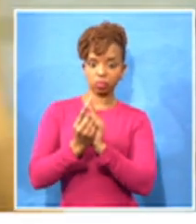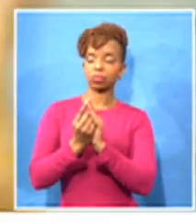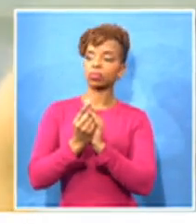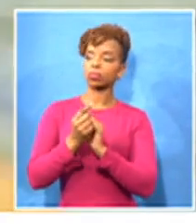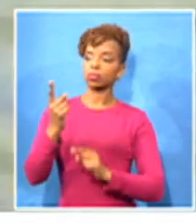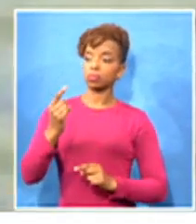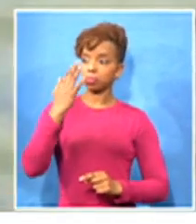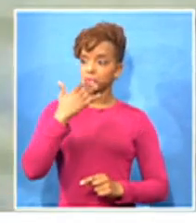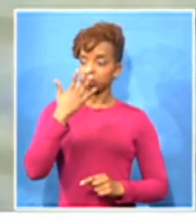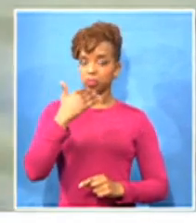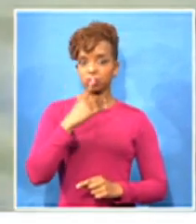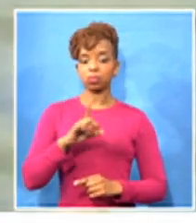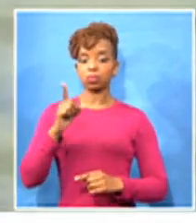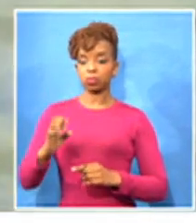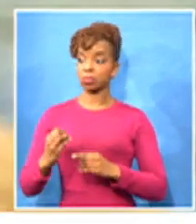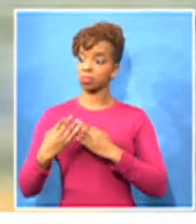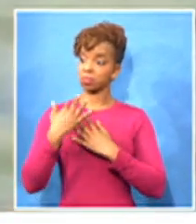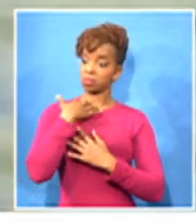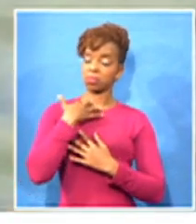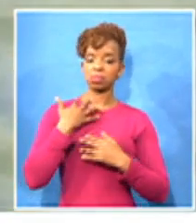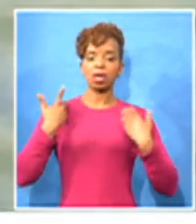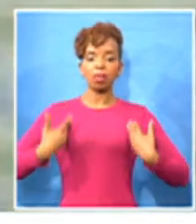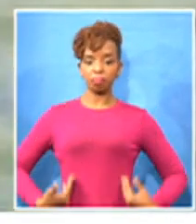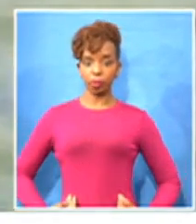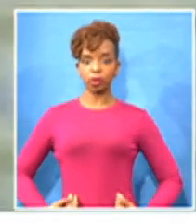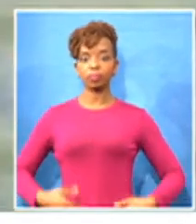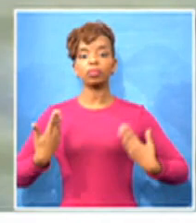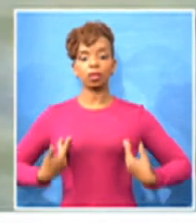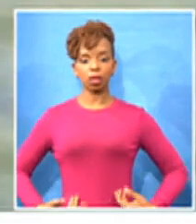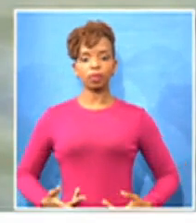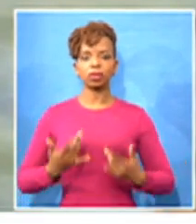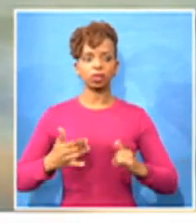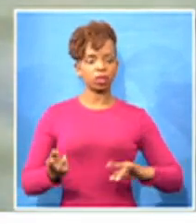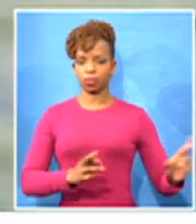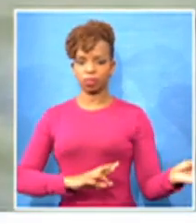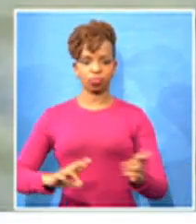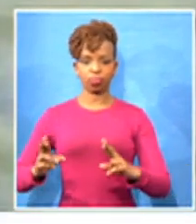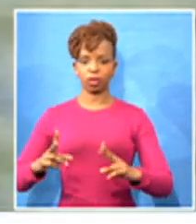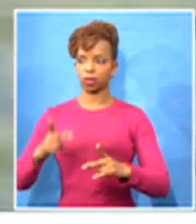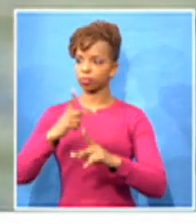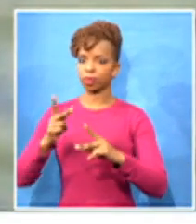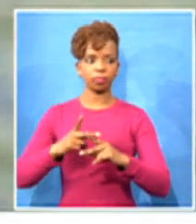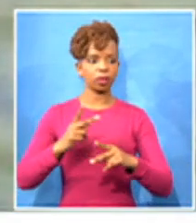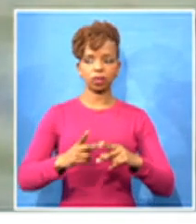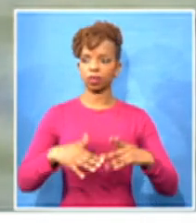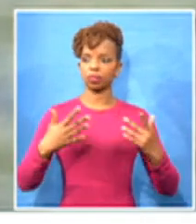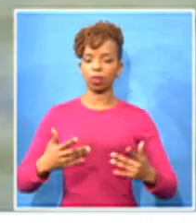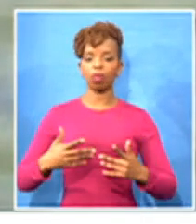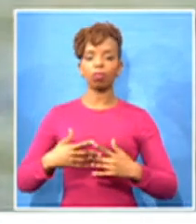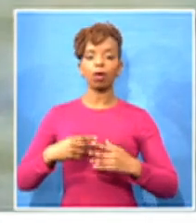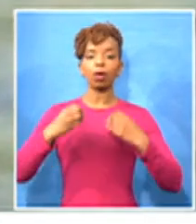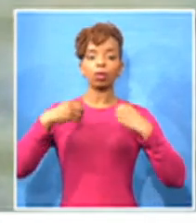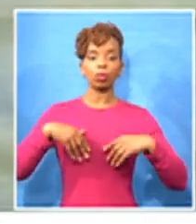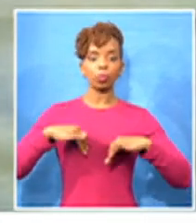and that virus enters into your body is ready and prepared to neutralize the virus, and therefore